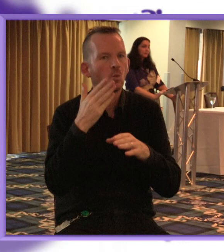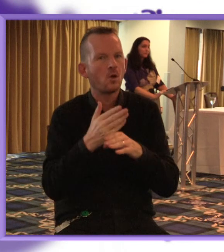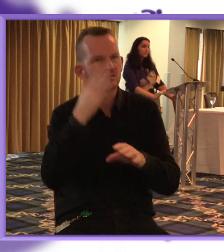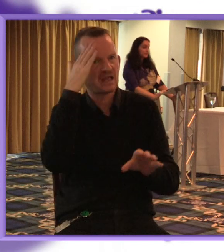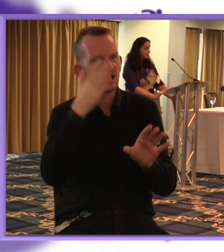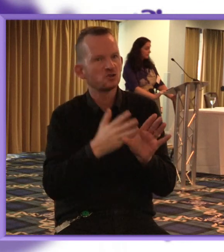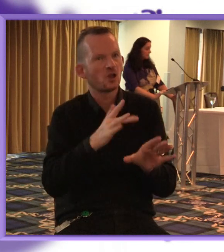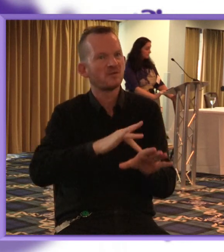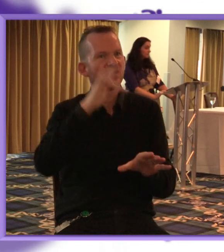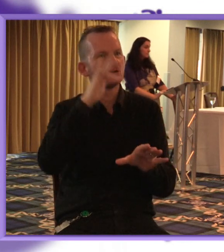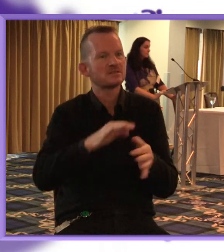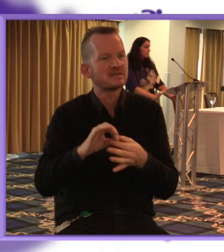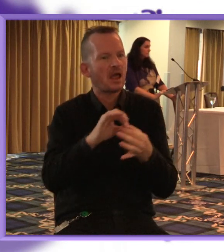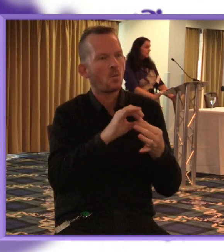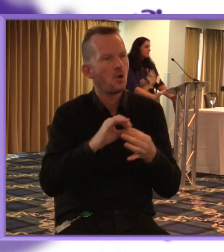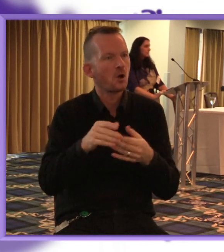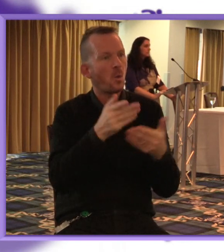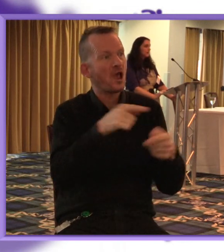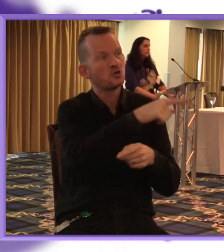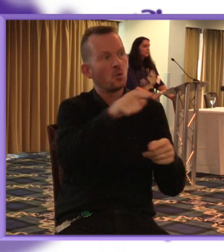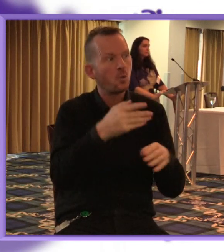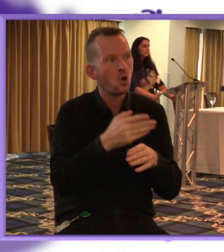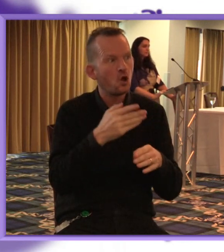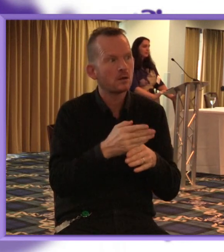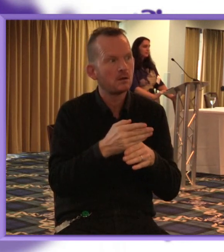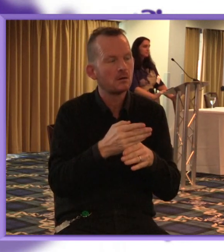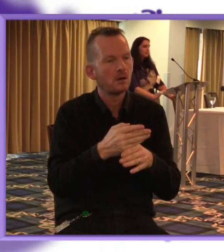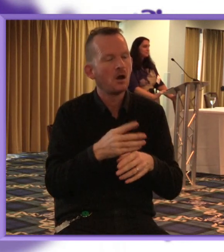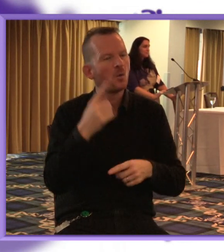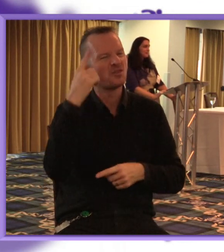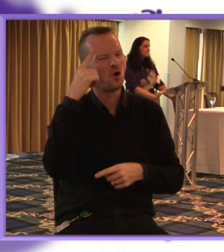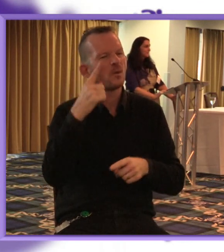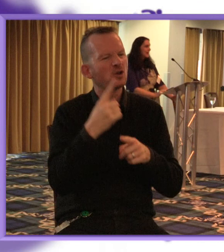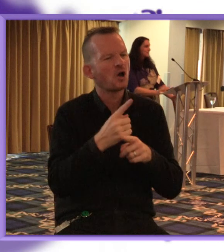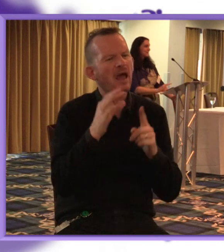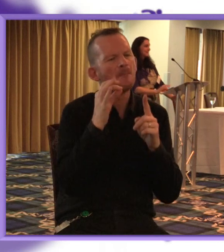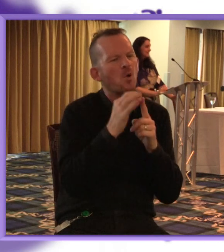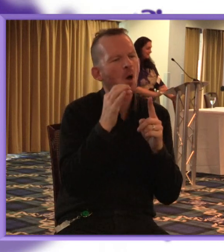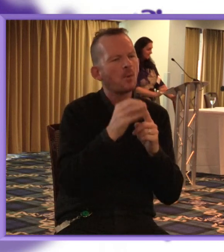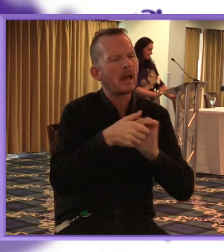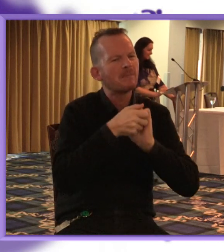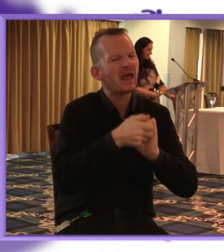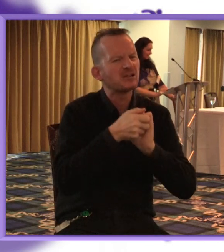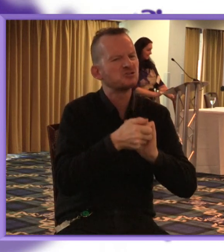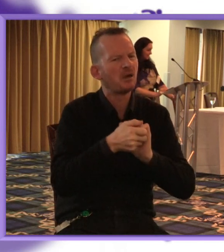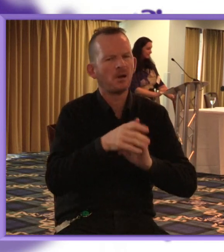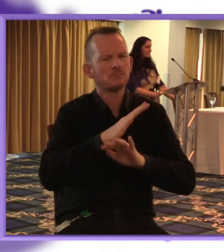Professions Network wherever you are. We did wonder about calling it Purple Pledge, but I'll perhaps